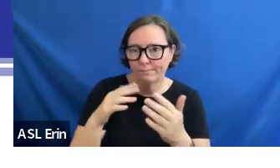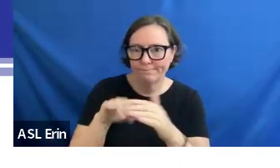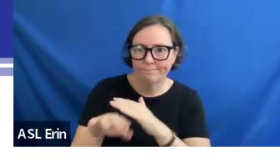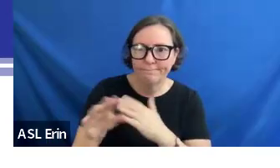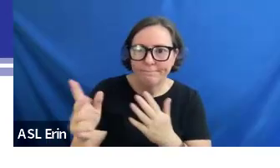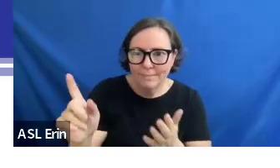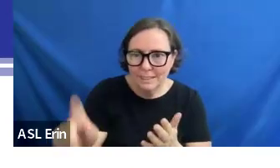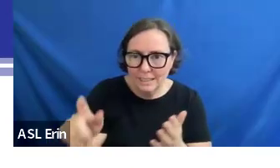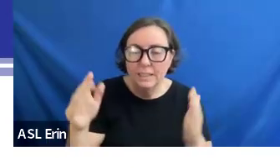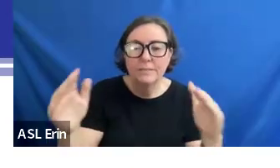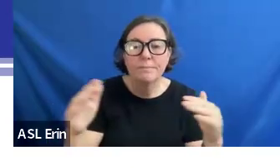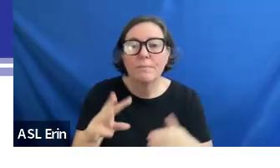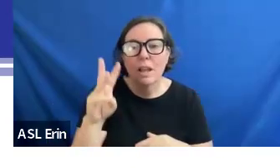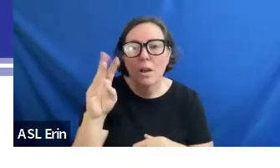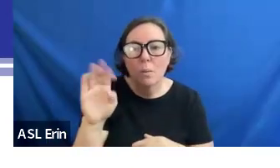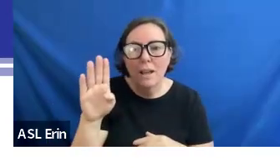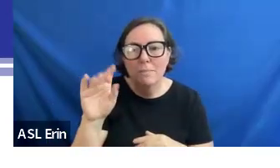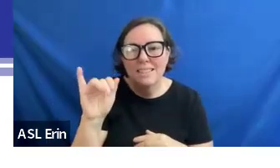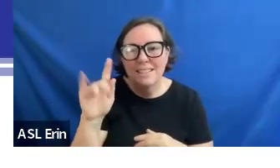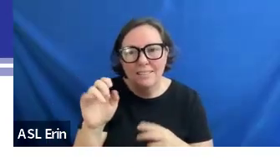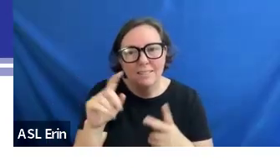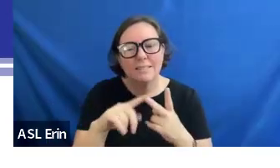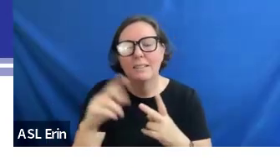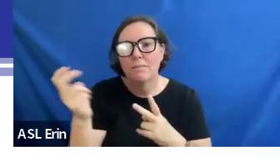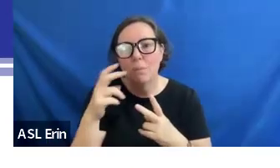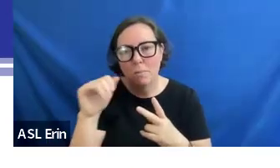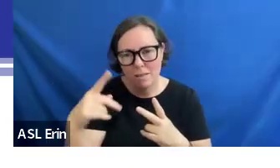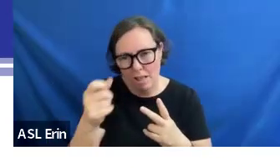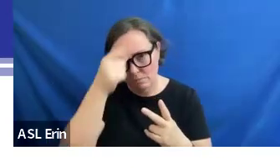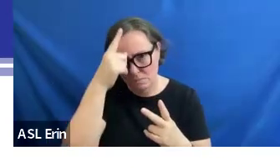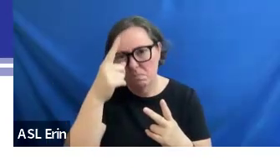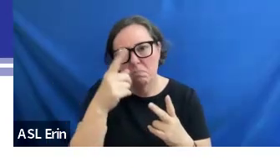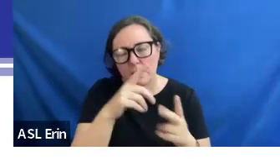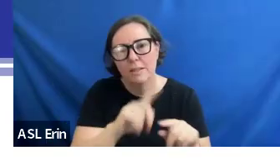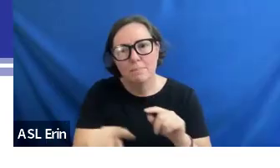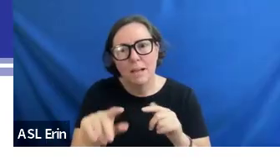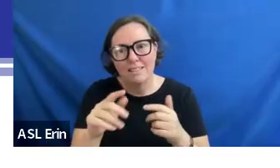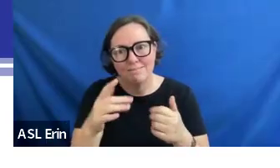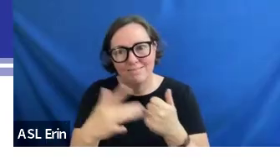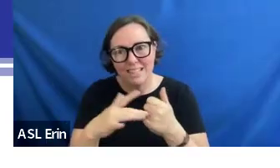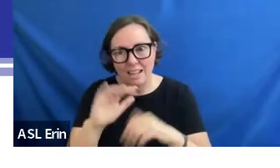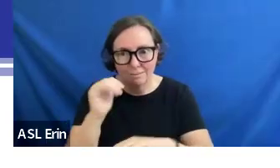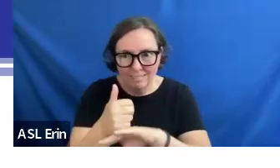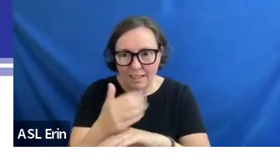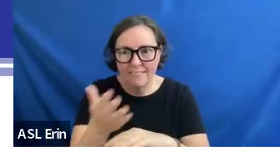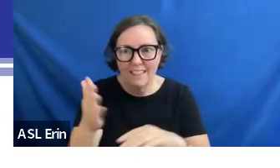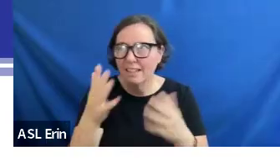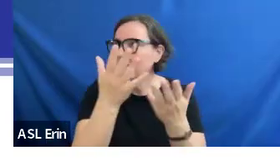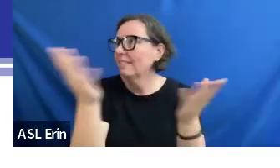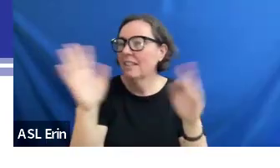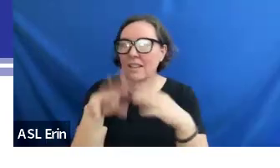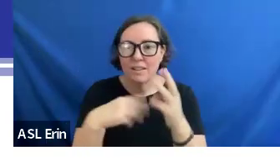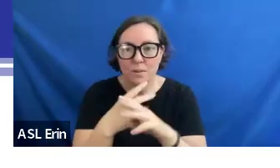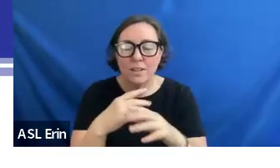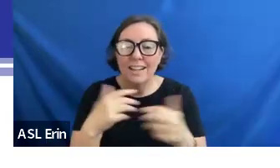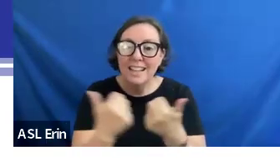obvious given because we use websites and mobile apps all the time. And people with disabilities play games, so